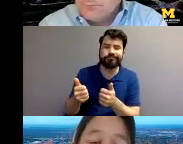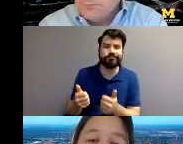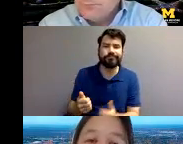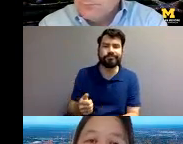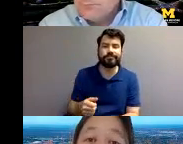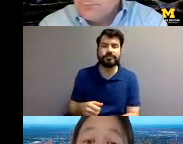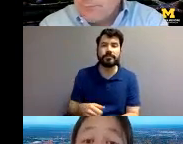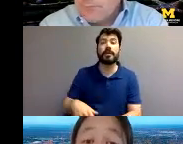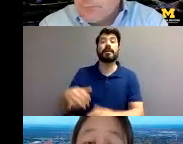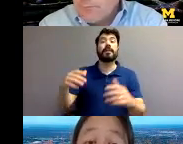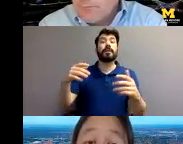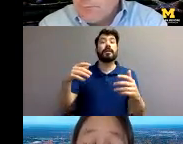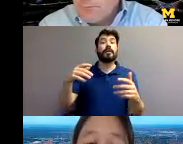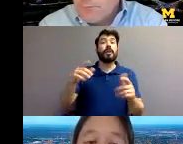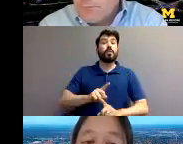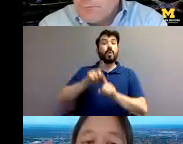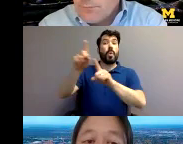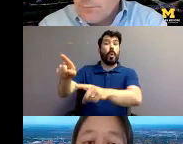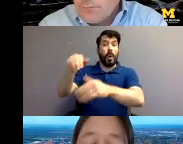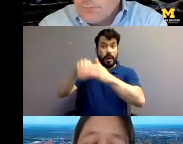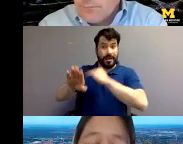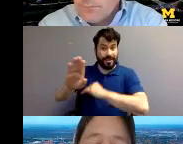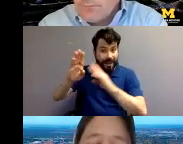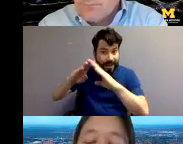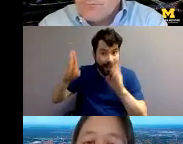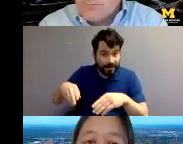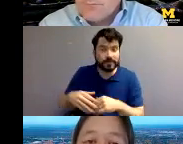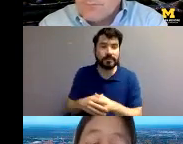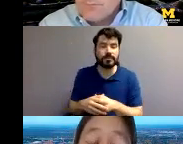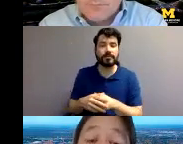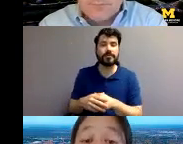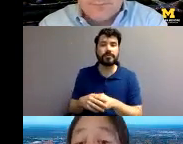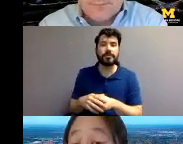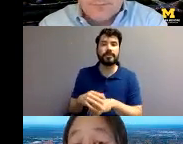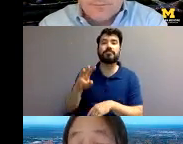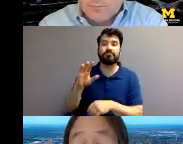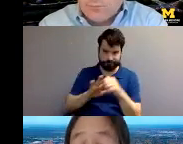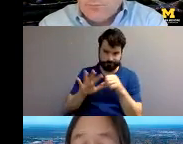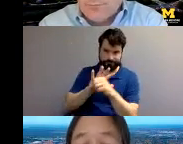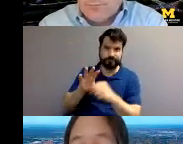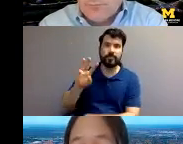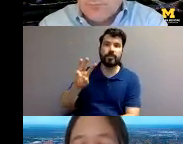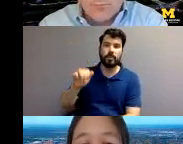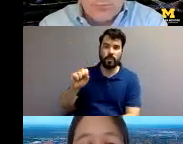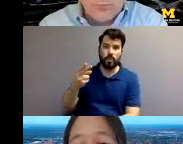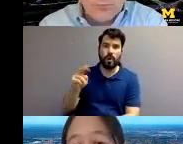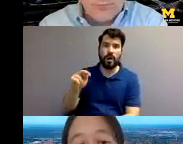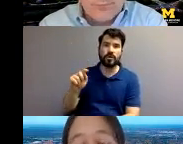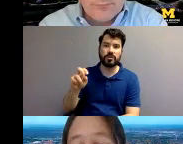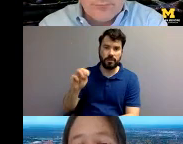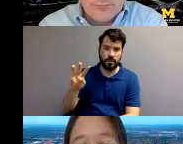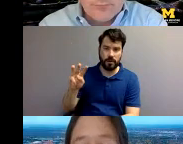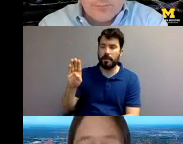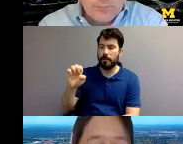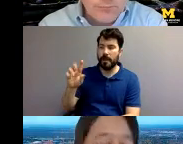house calls, we also see patients within Washtenaw-Belleville area, but we can do virtual visits as well, and that can